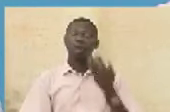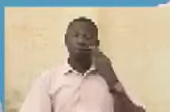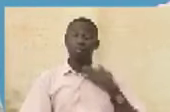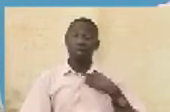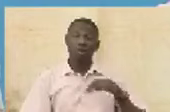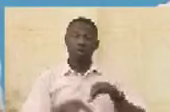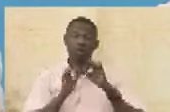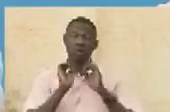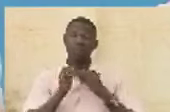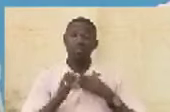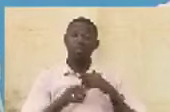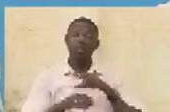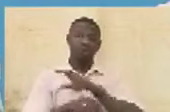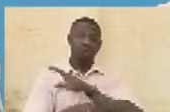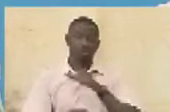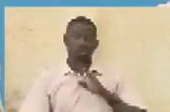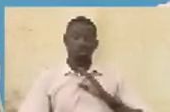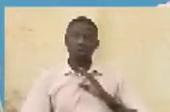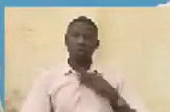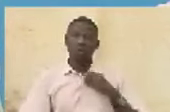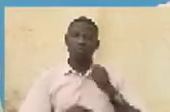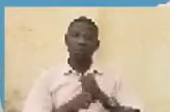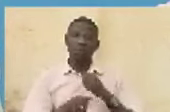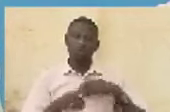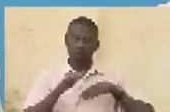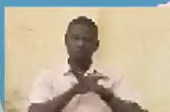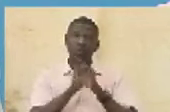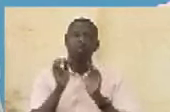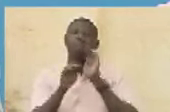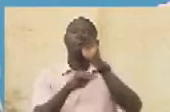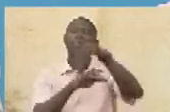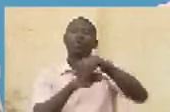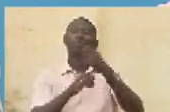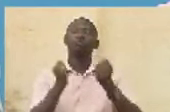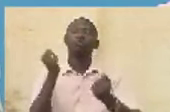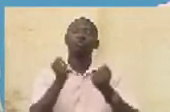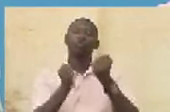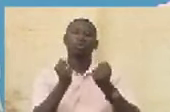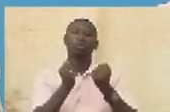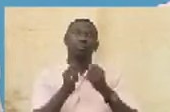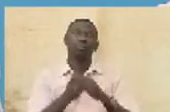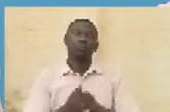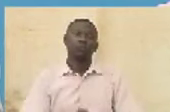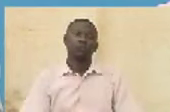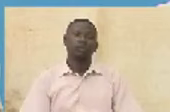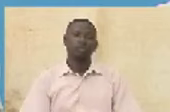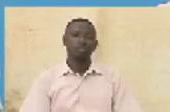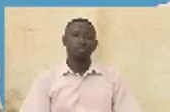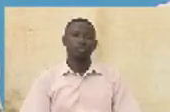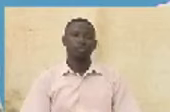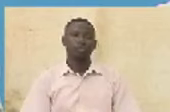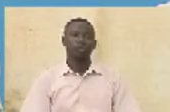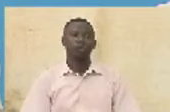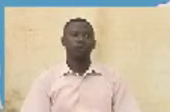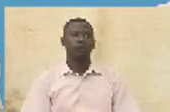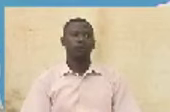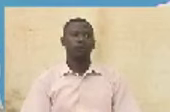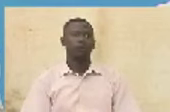took me out of the compound, I was made to board a pickup, a Toyota pickup.